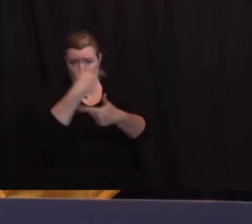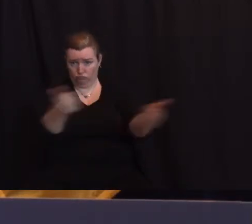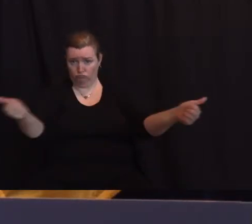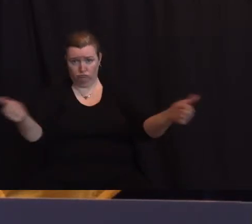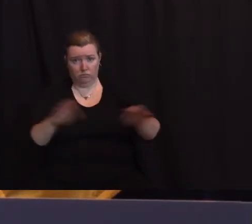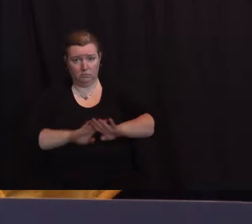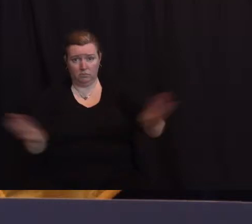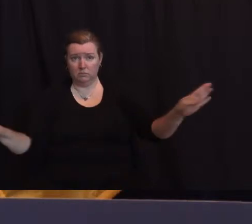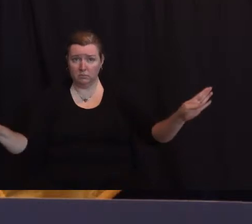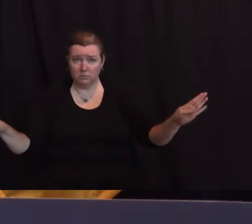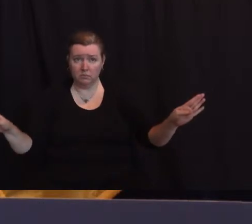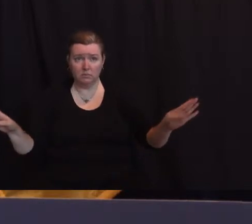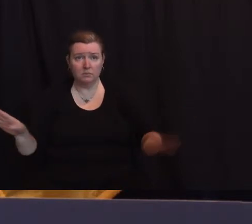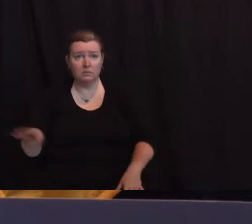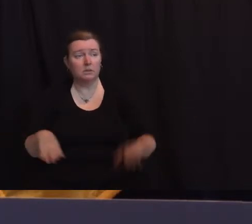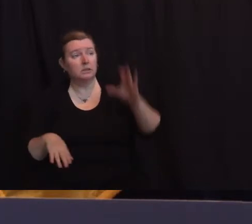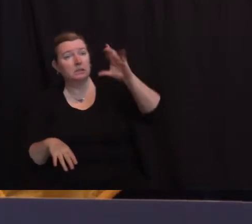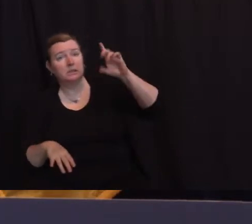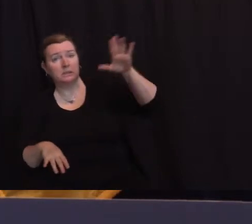CDC guidance is clear.